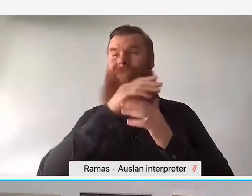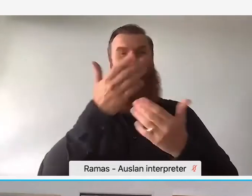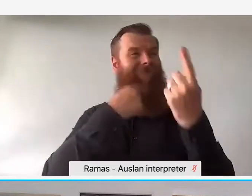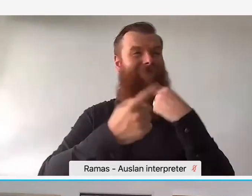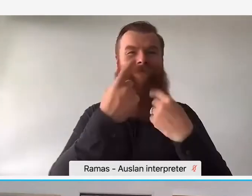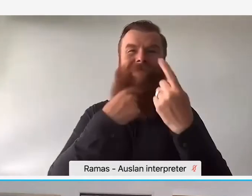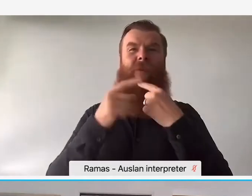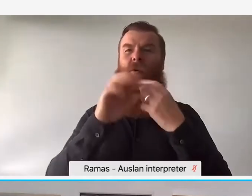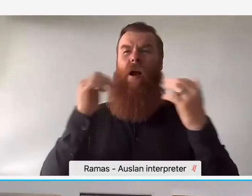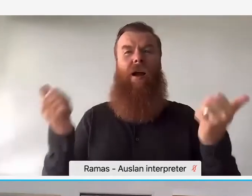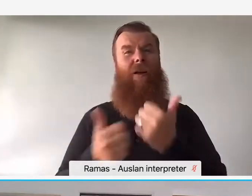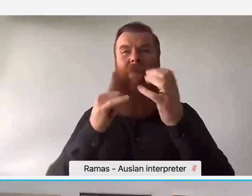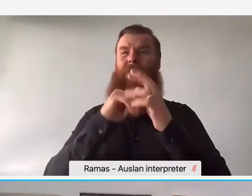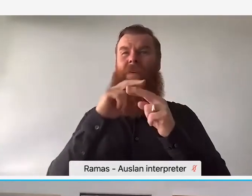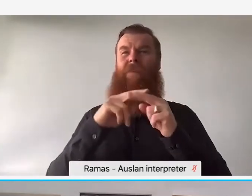healthcare sectors.